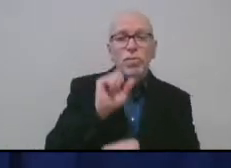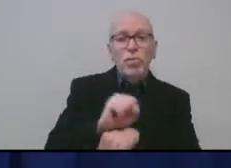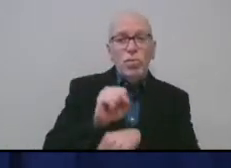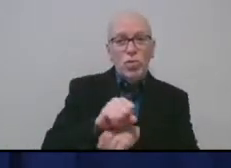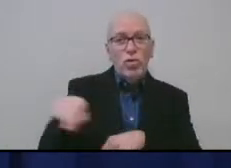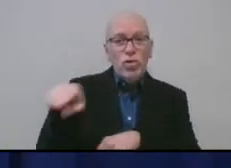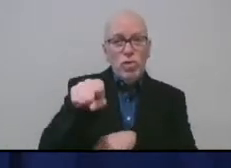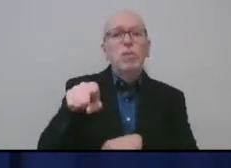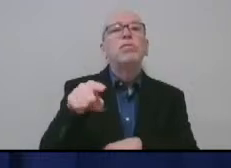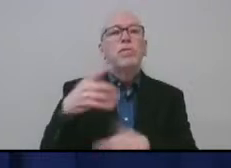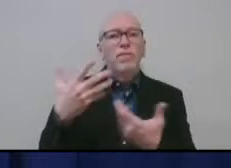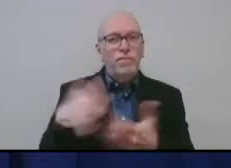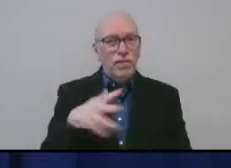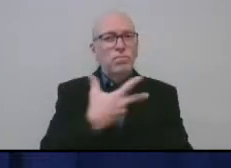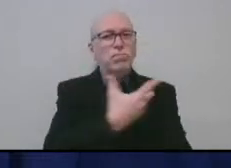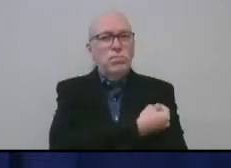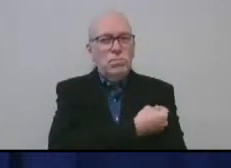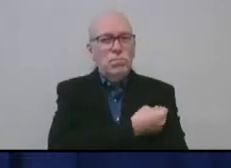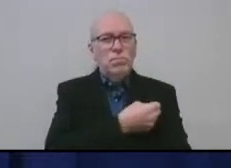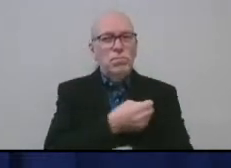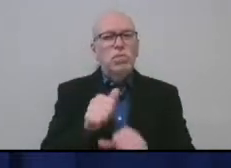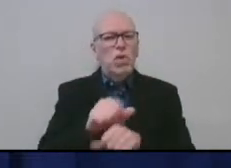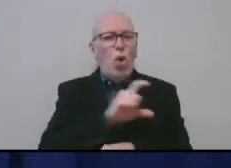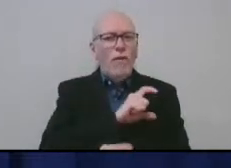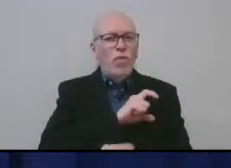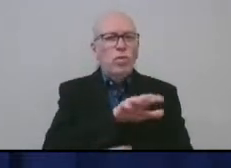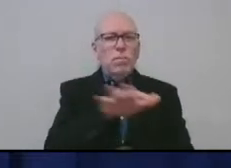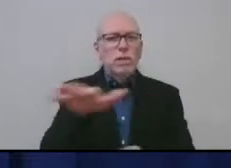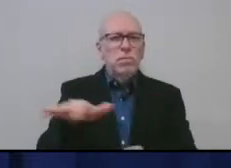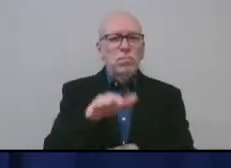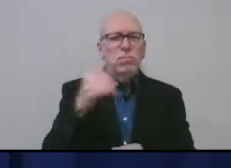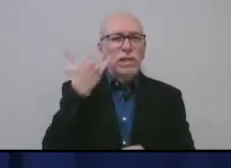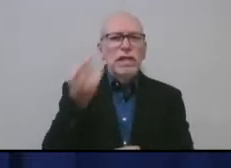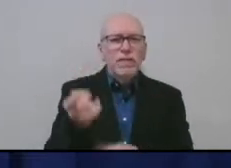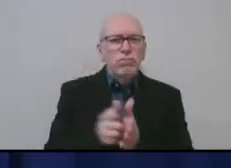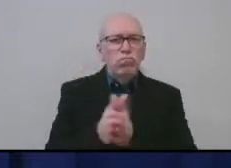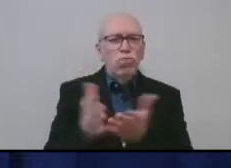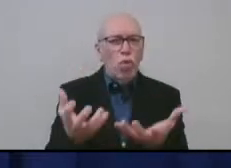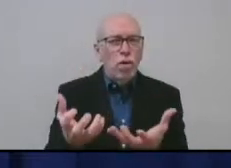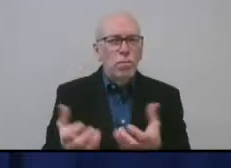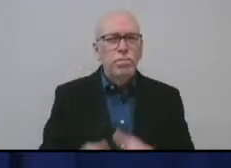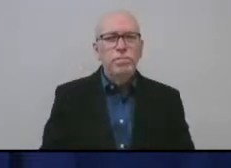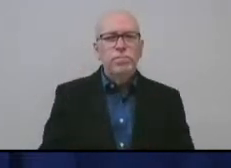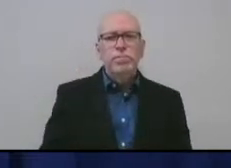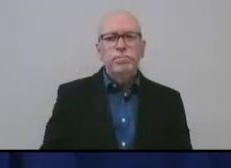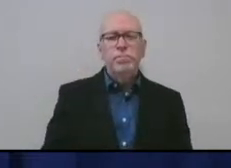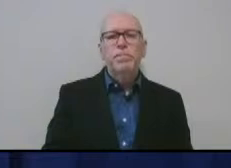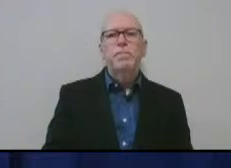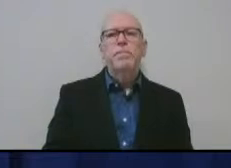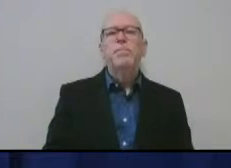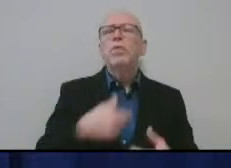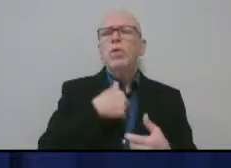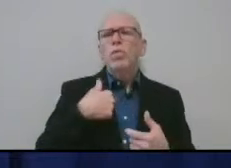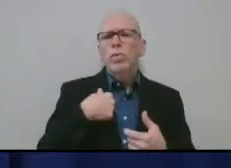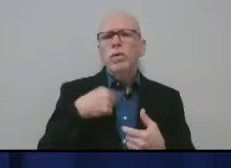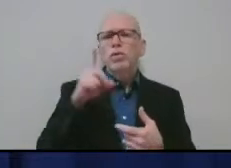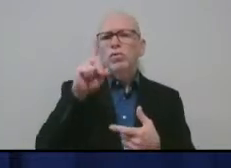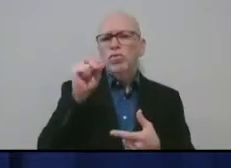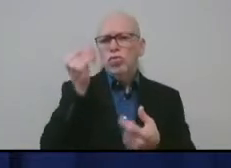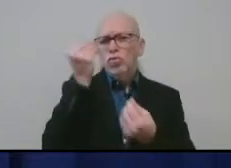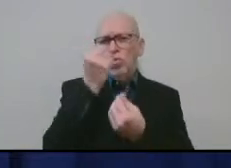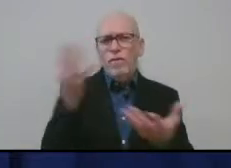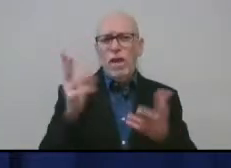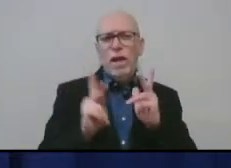also vaccinated with law enforcement if they were interested in being vaccinated. We do notify